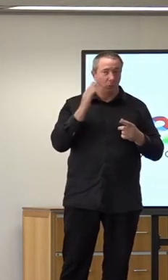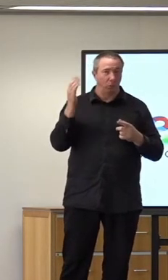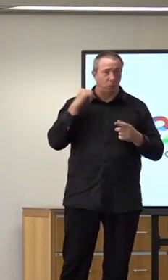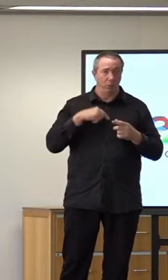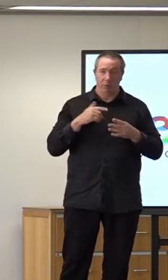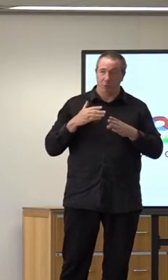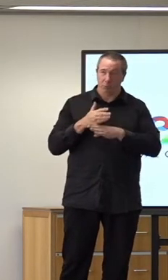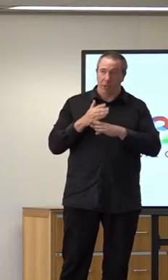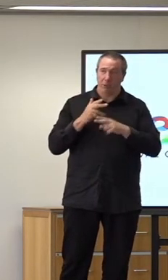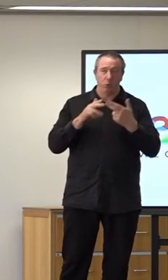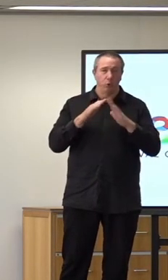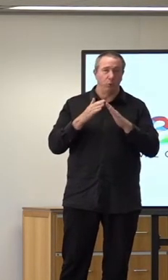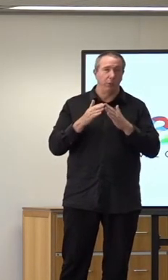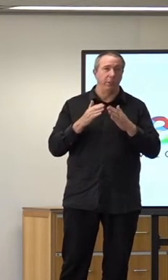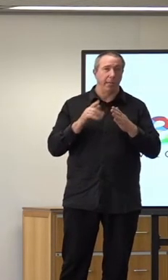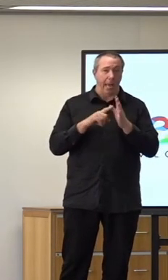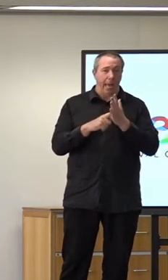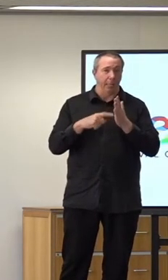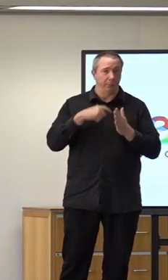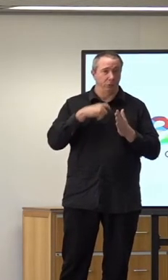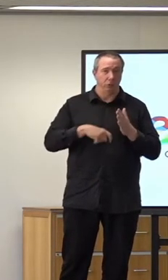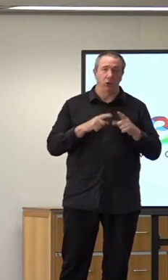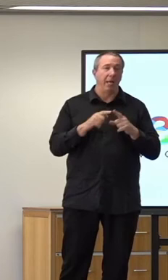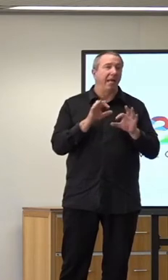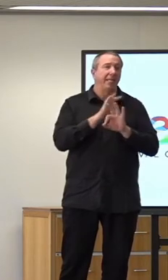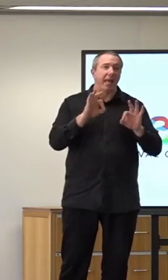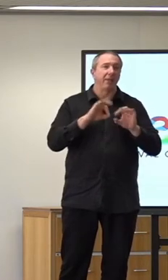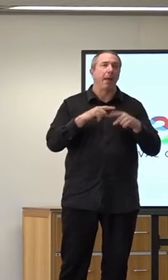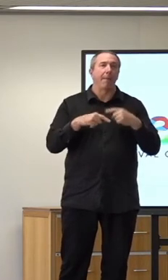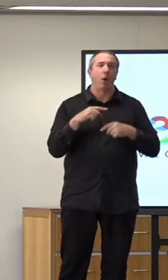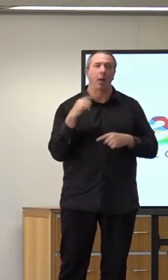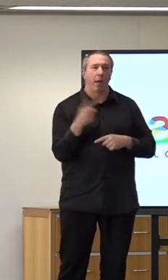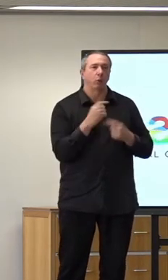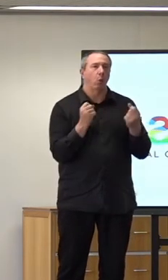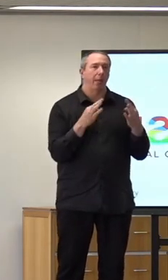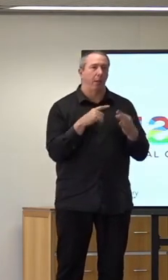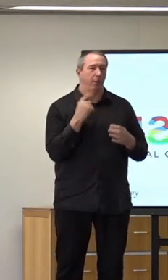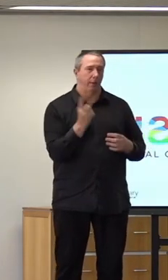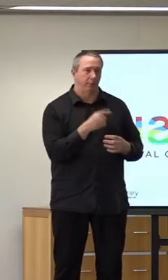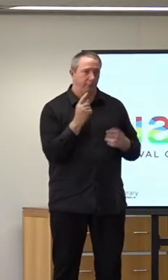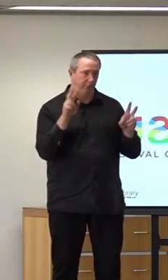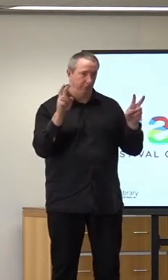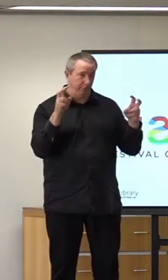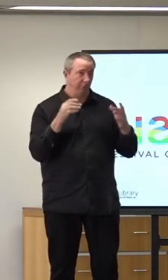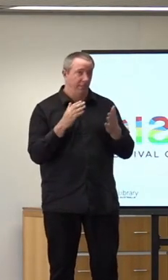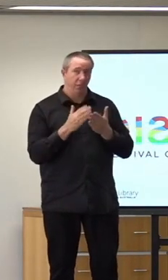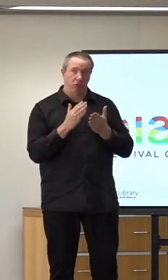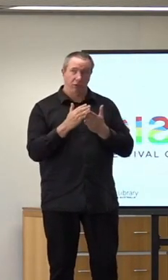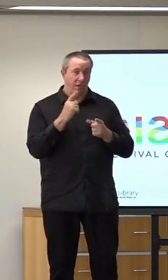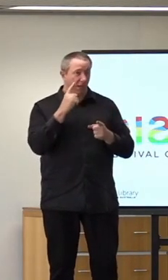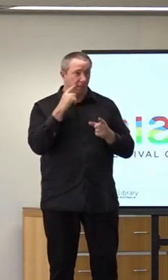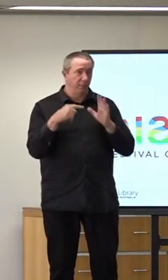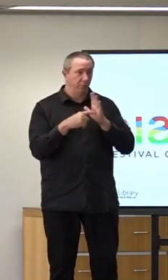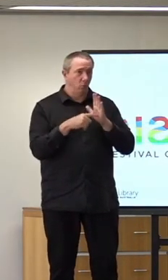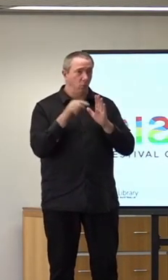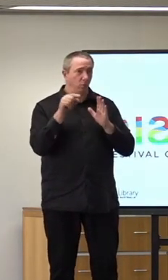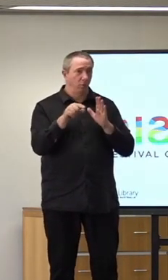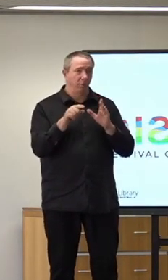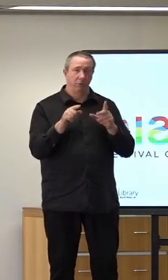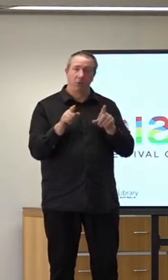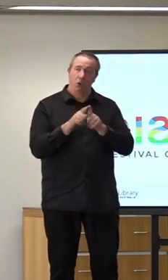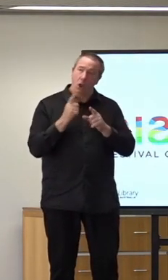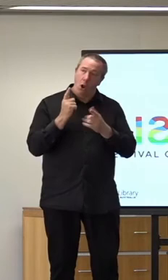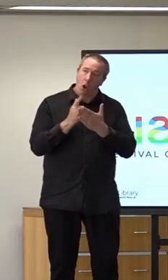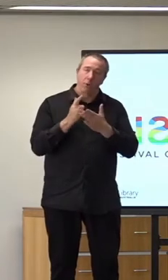practice as a community arts practitioner was nothing about us without us. And I think that is just sort of the thing that a lot of